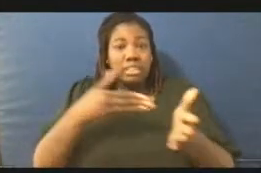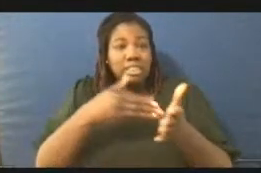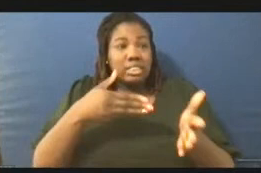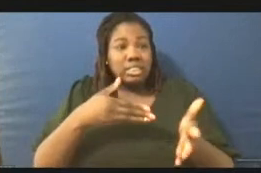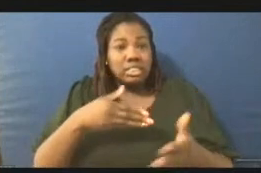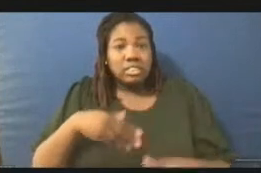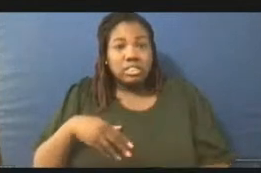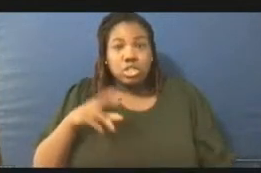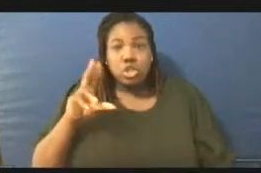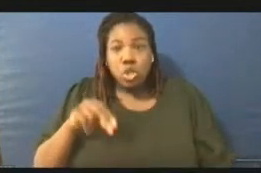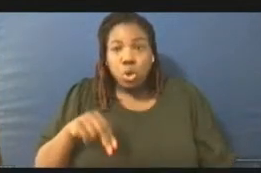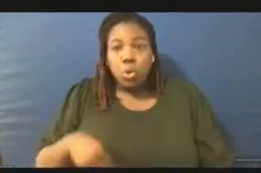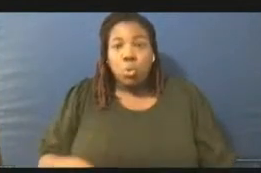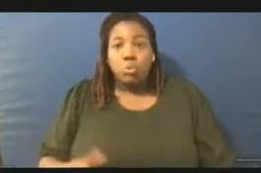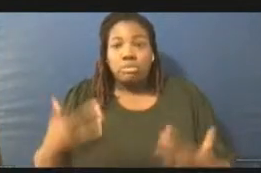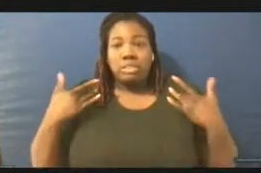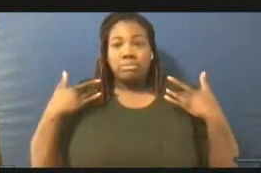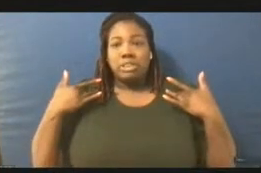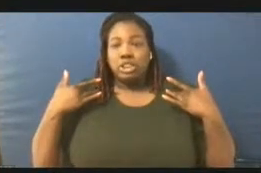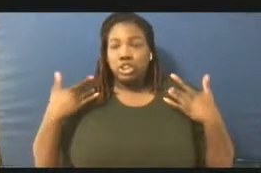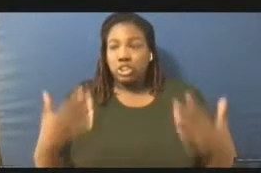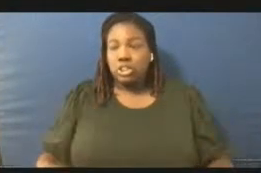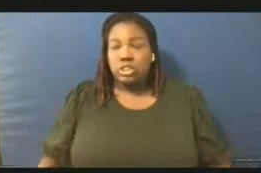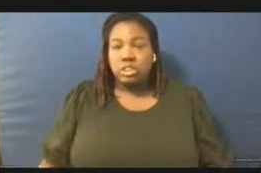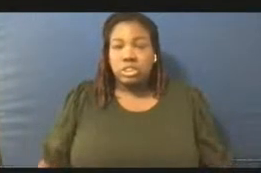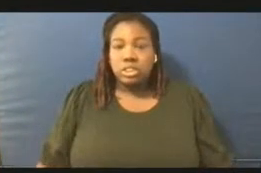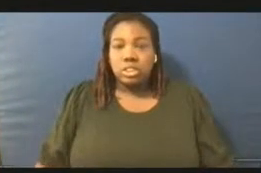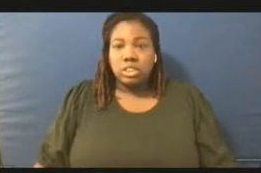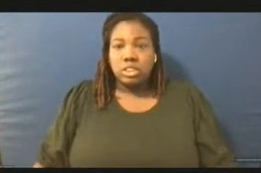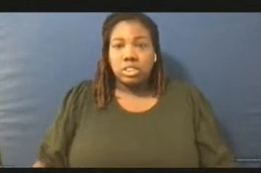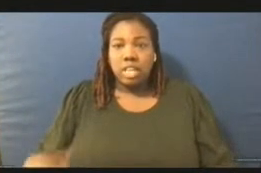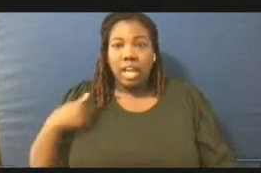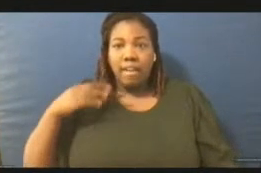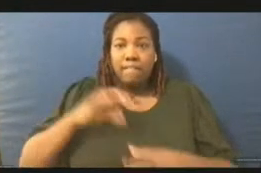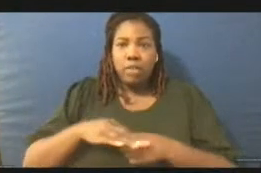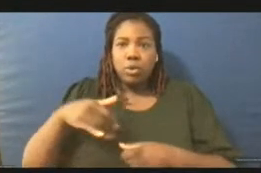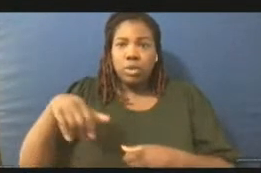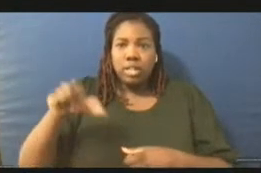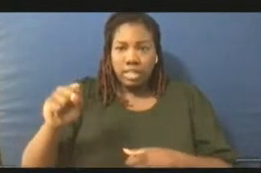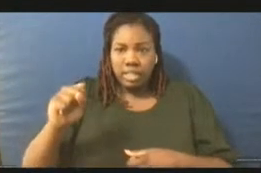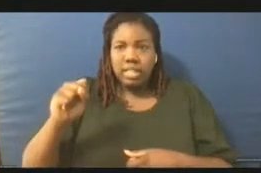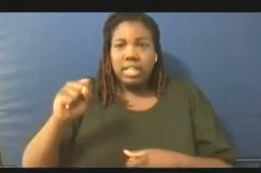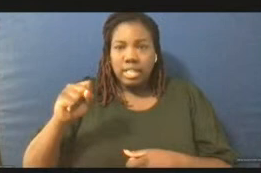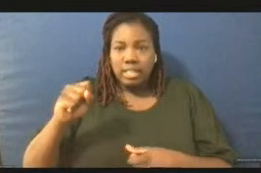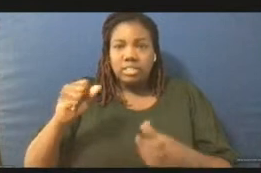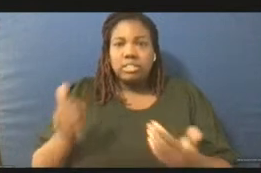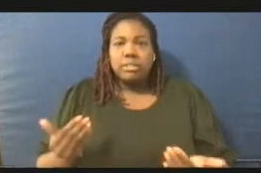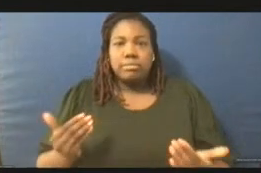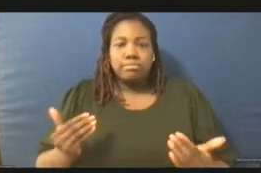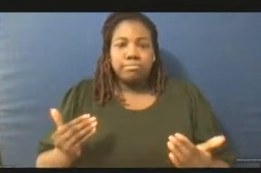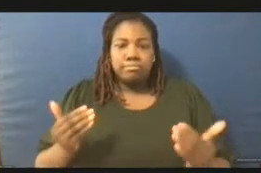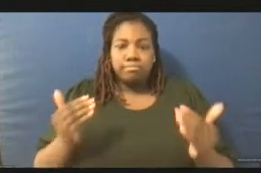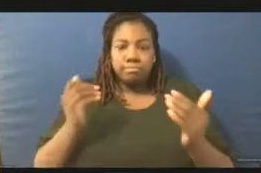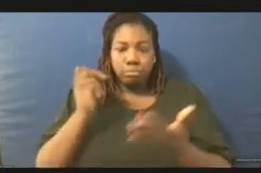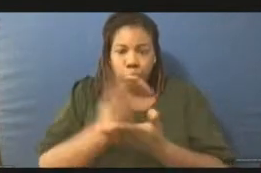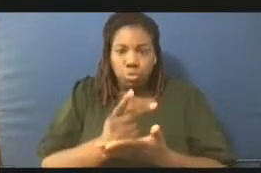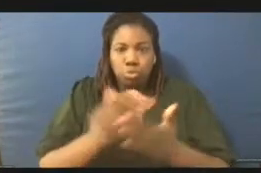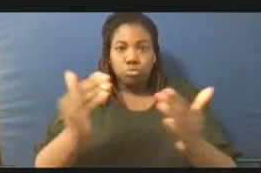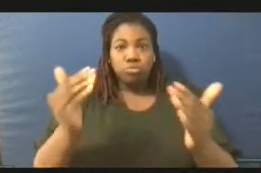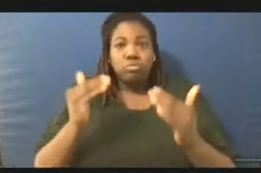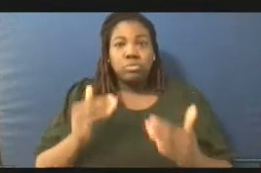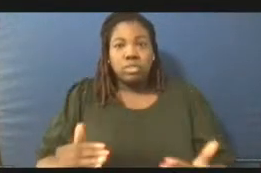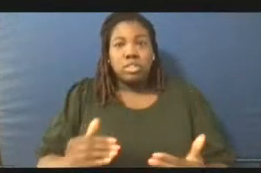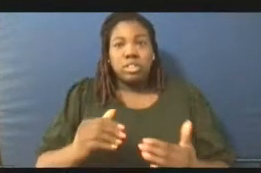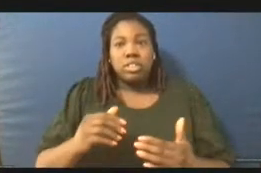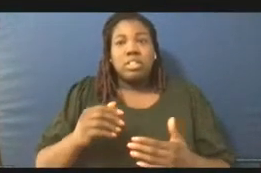Any abstentions? I vote yes, the motion carries. Thank you. Next, we will consider the slate